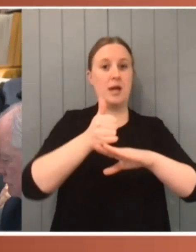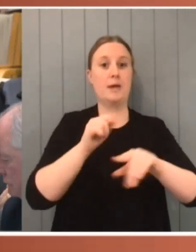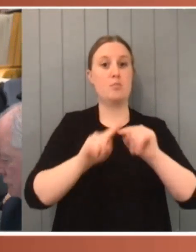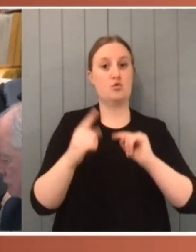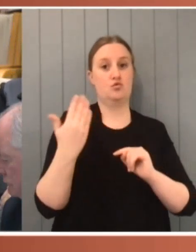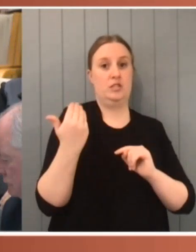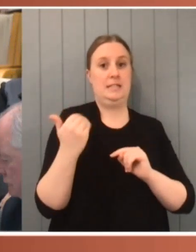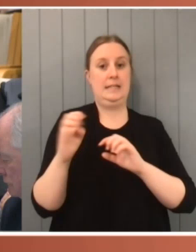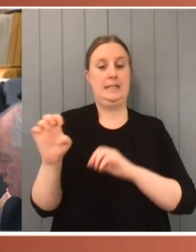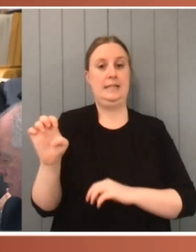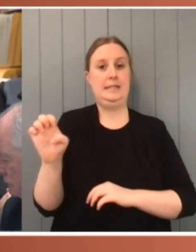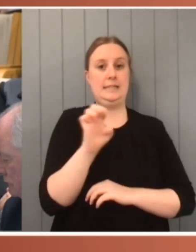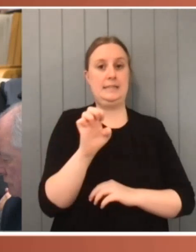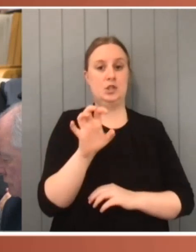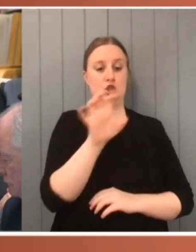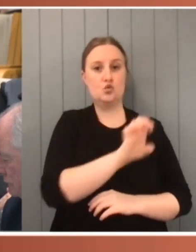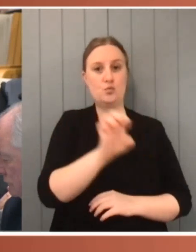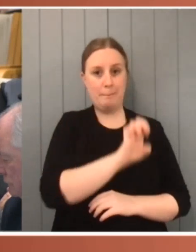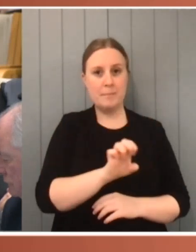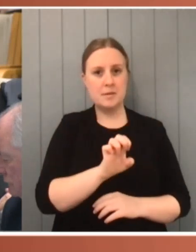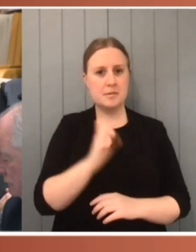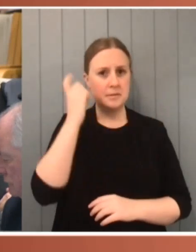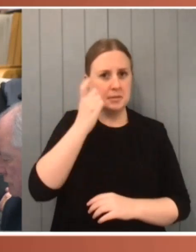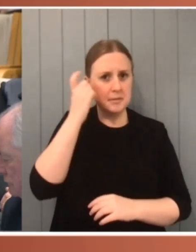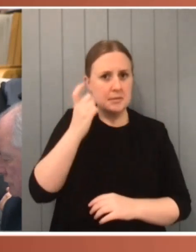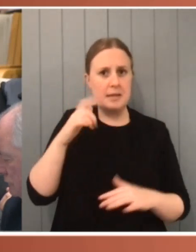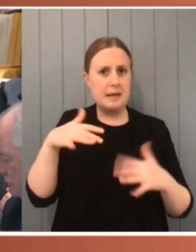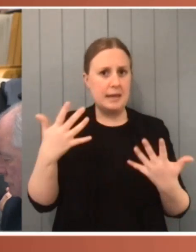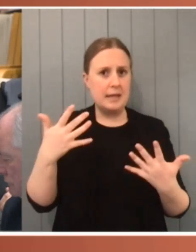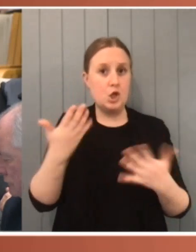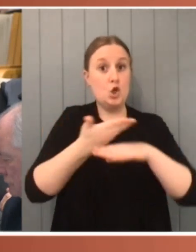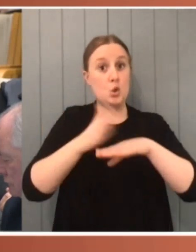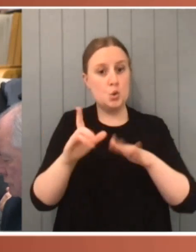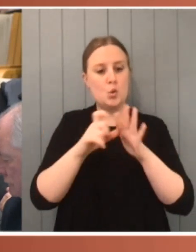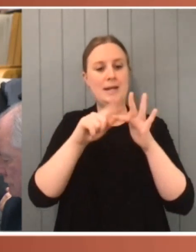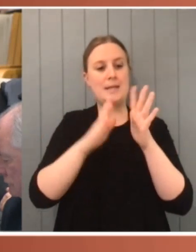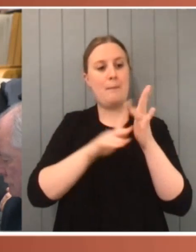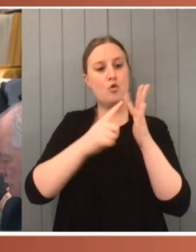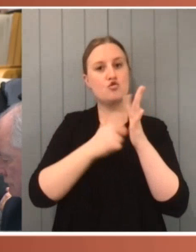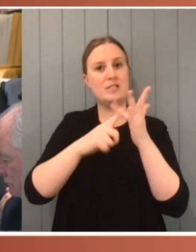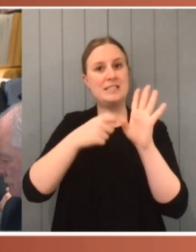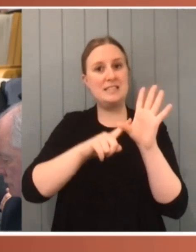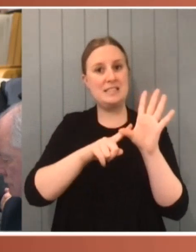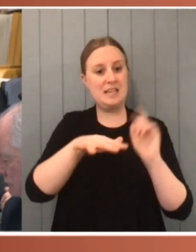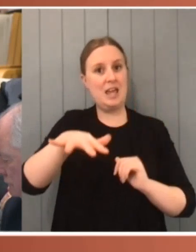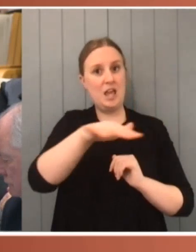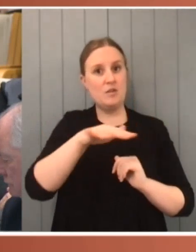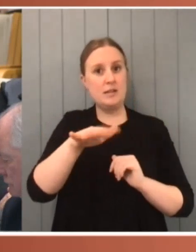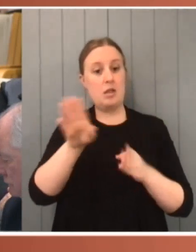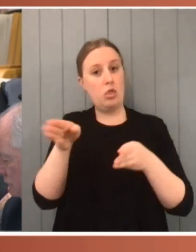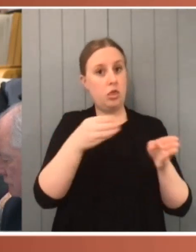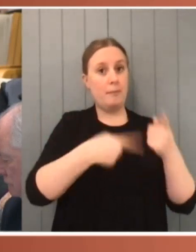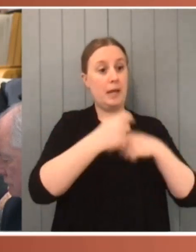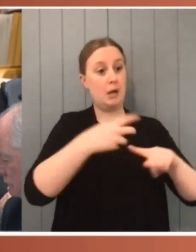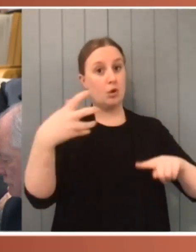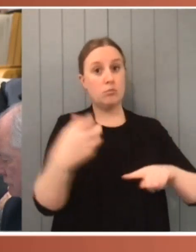move to compulsory voting in any new democracies? And also, I think Keir Starmer has said he's going to move